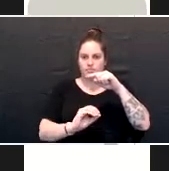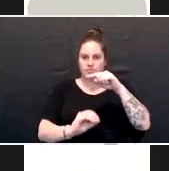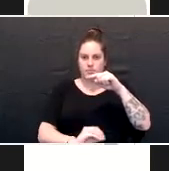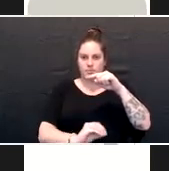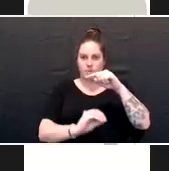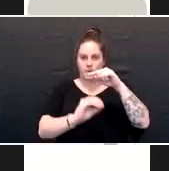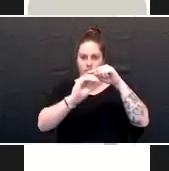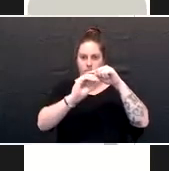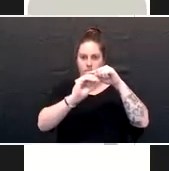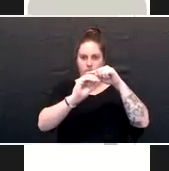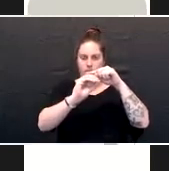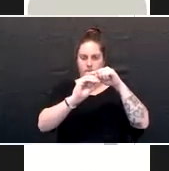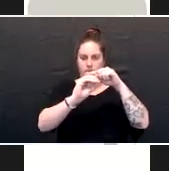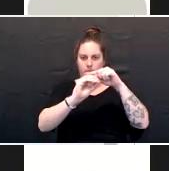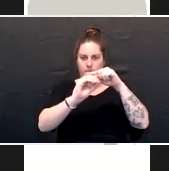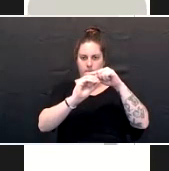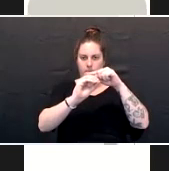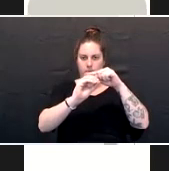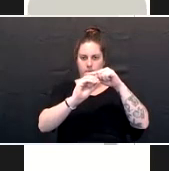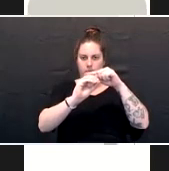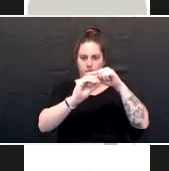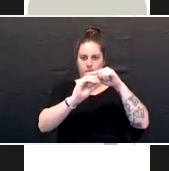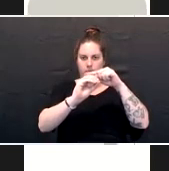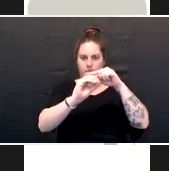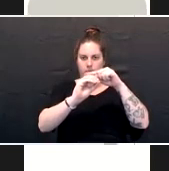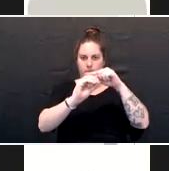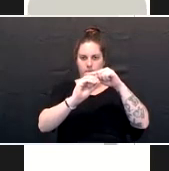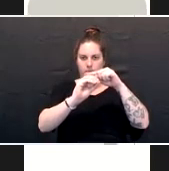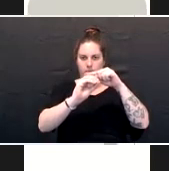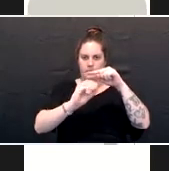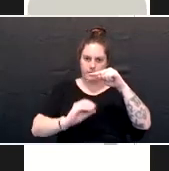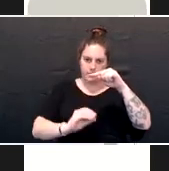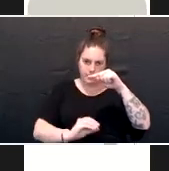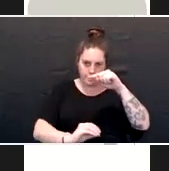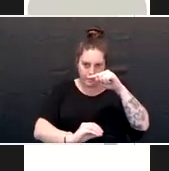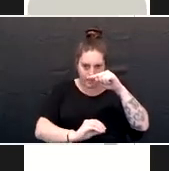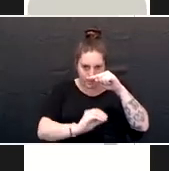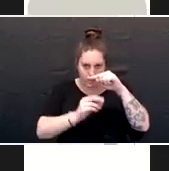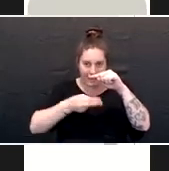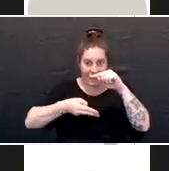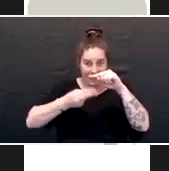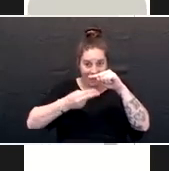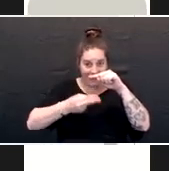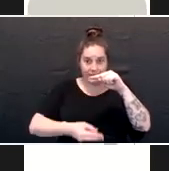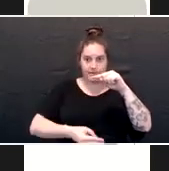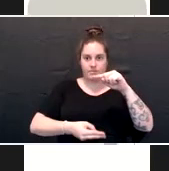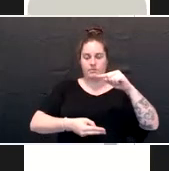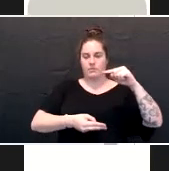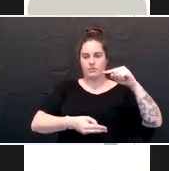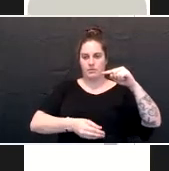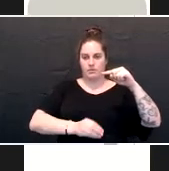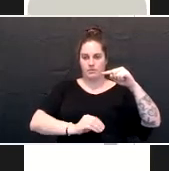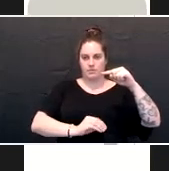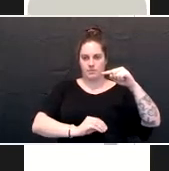Well, as that bob goes up and moving through a height h, it stores up